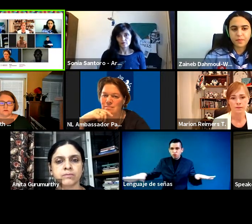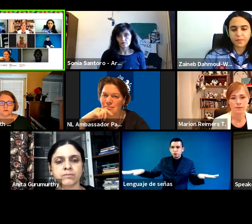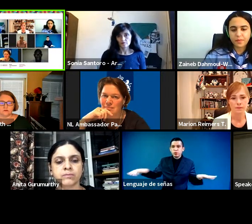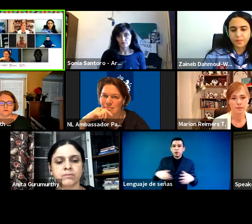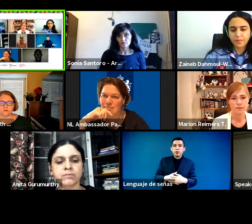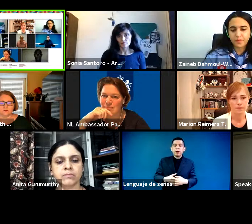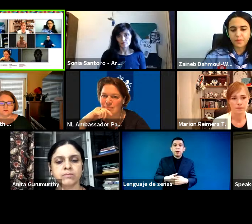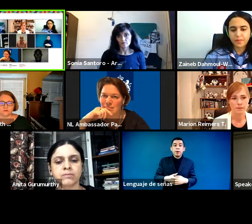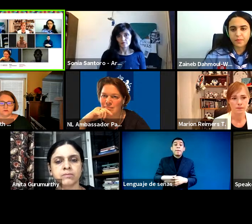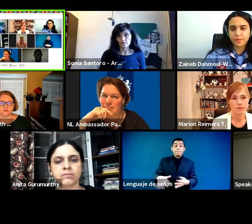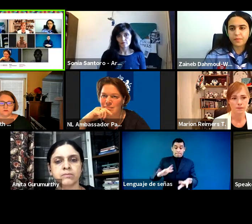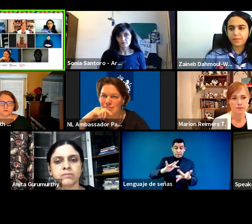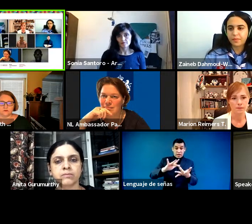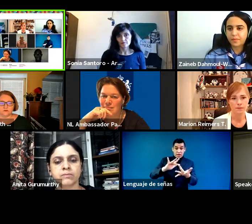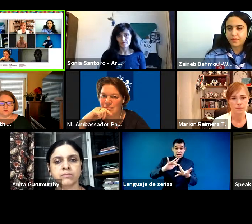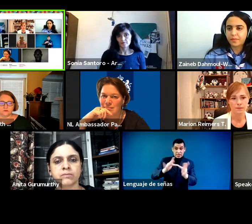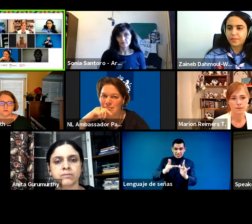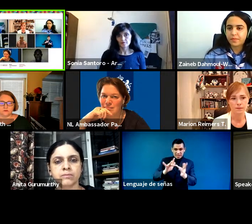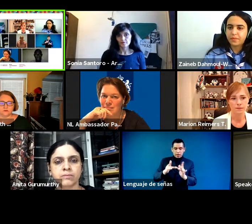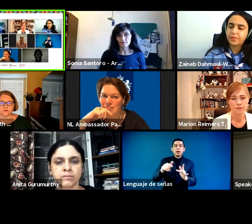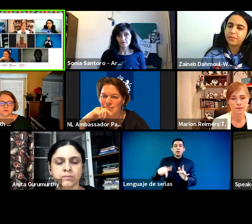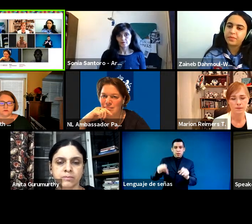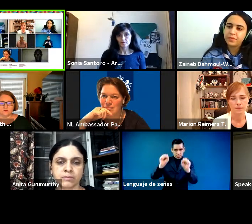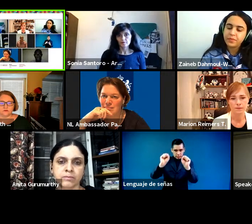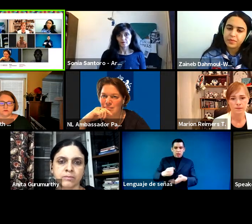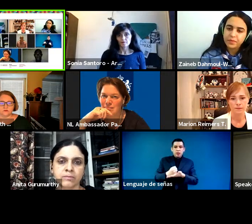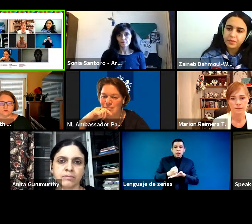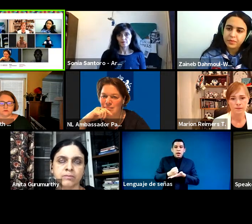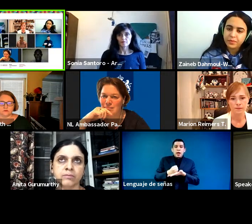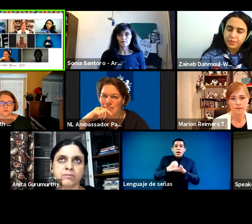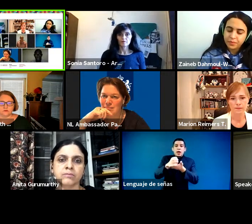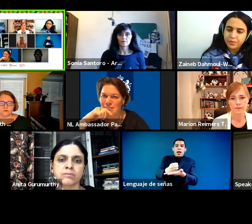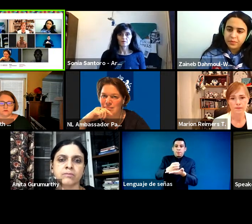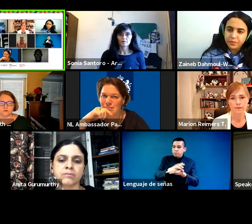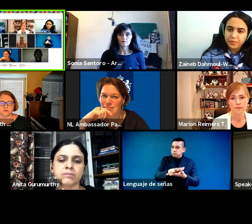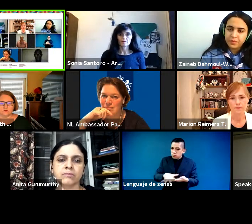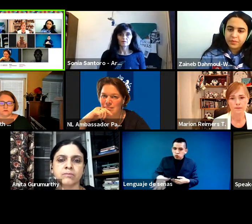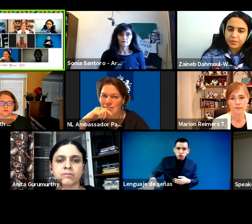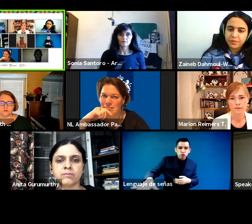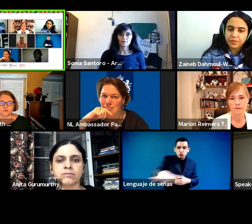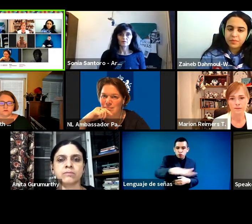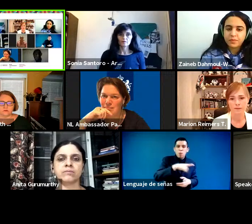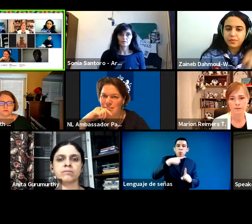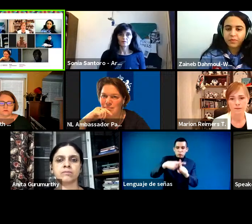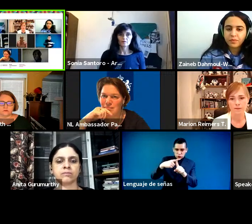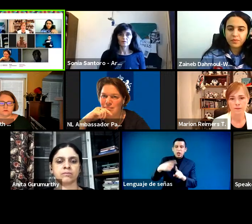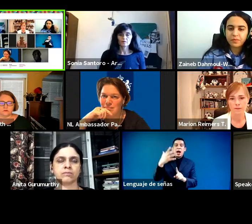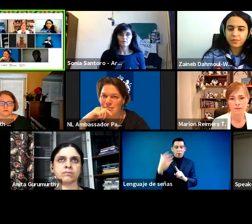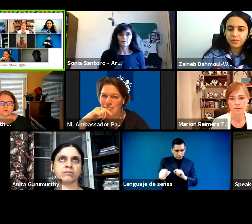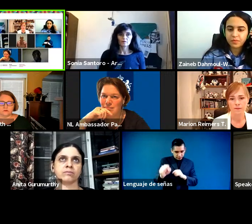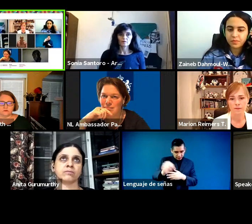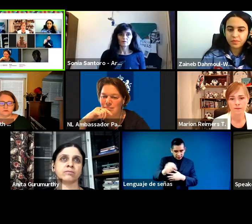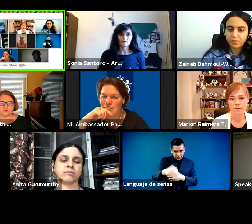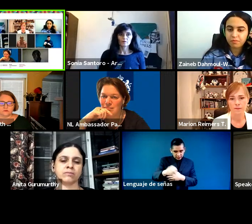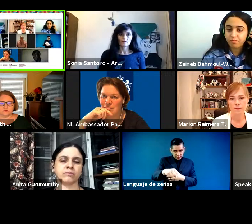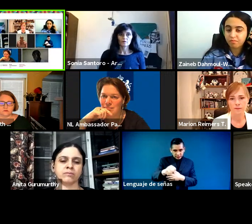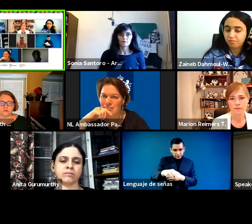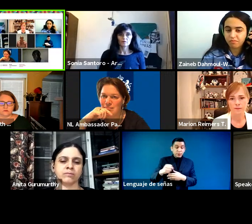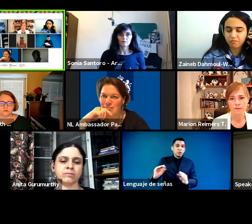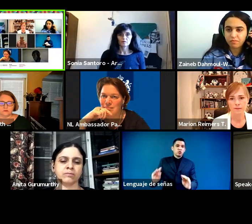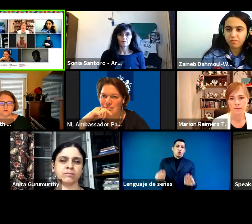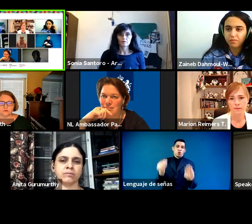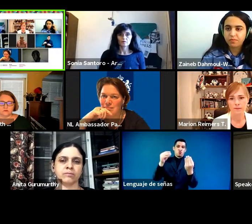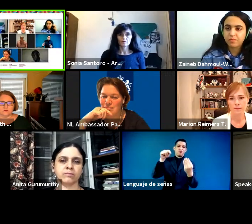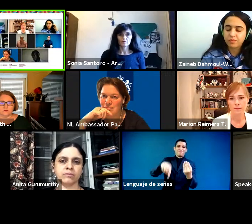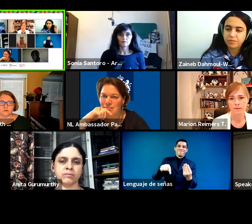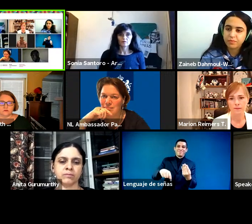as well. The youth are there. That is how they contact you. We're moving into a paperless world